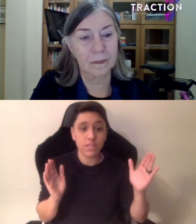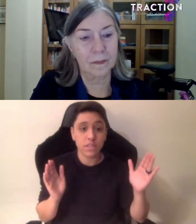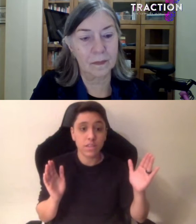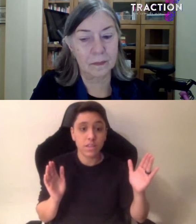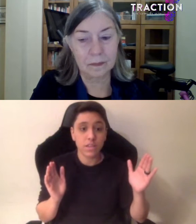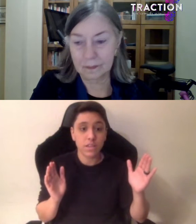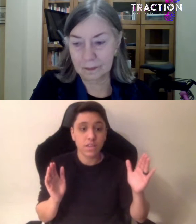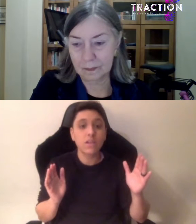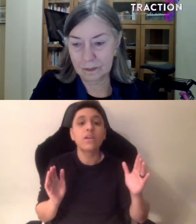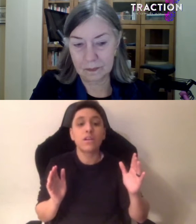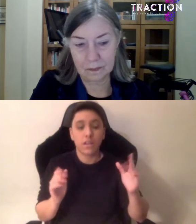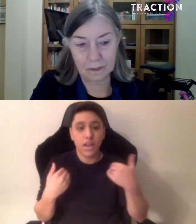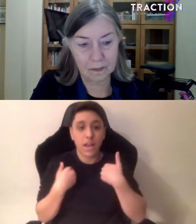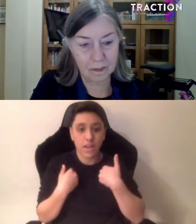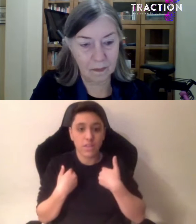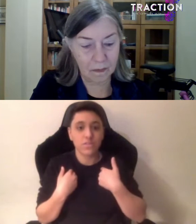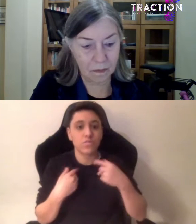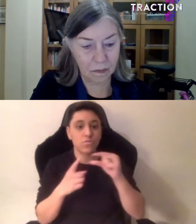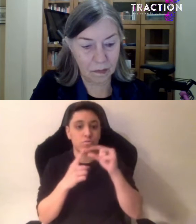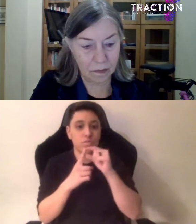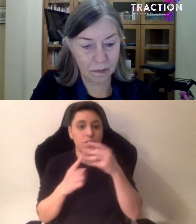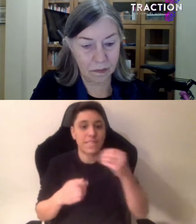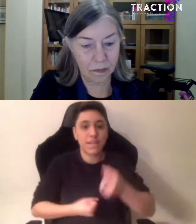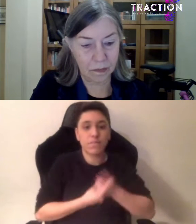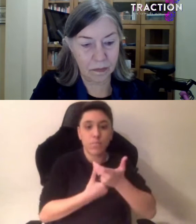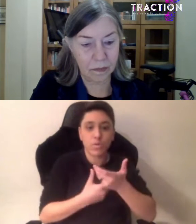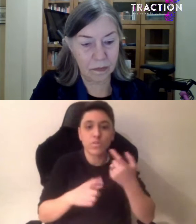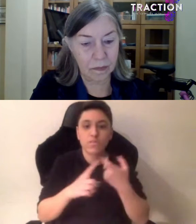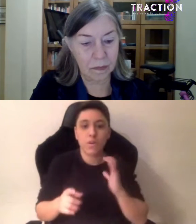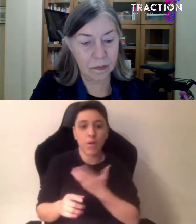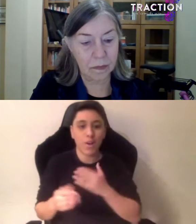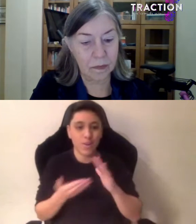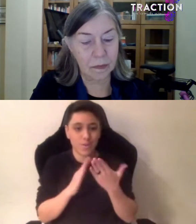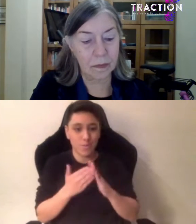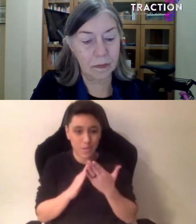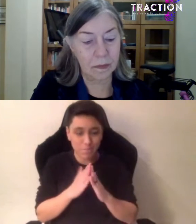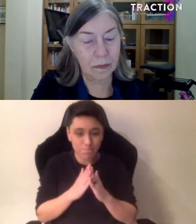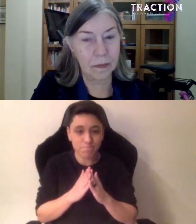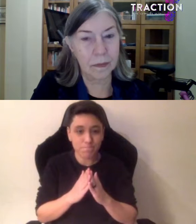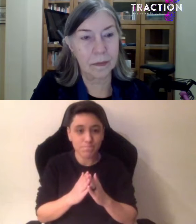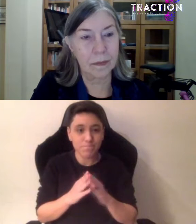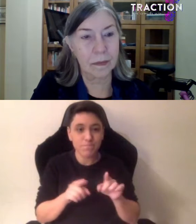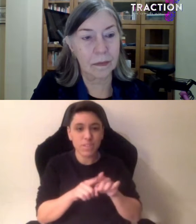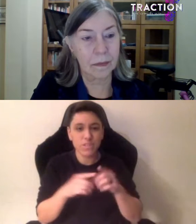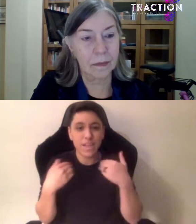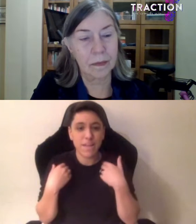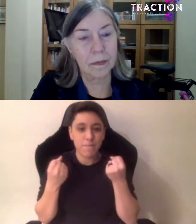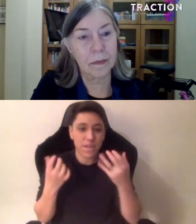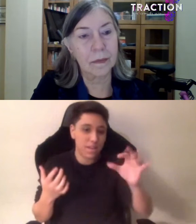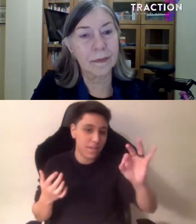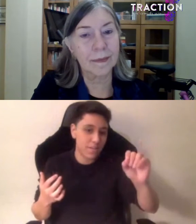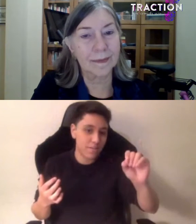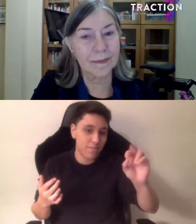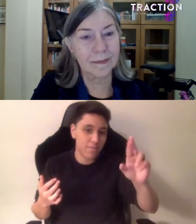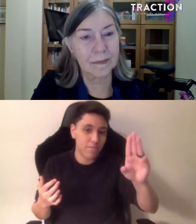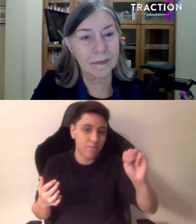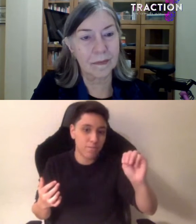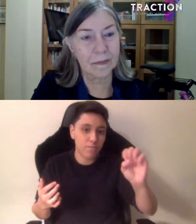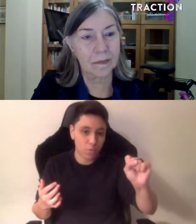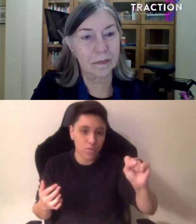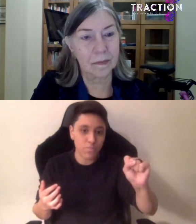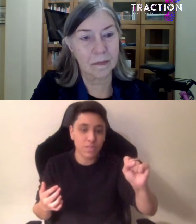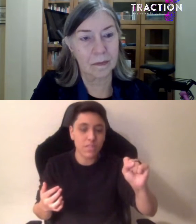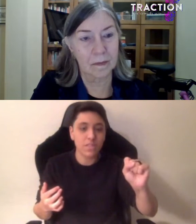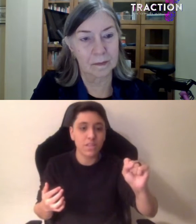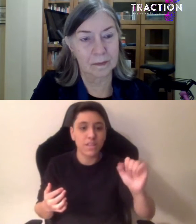communities. And we're also bringing you a multitude of forums such as the one today. I welcome you to join Traction. All you have to